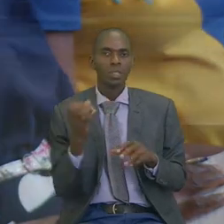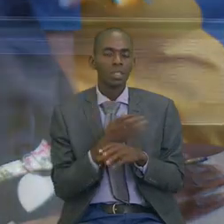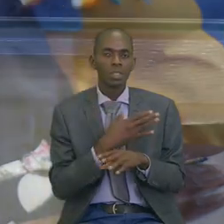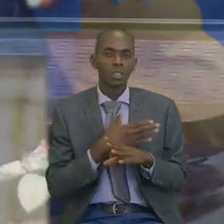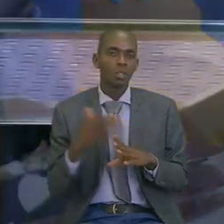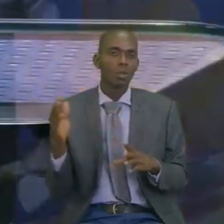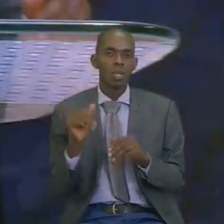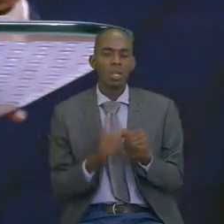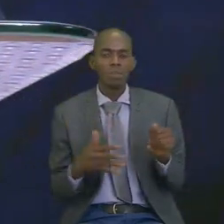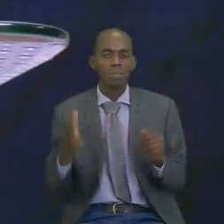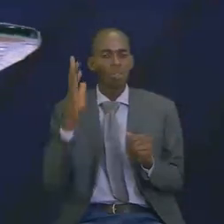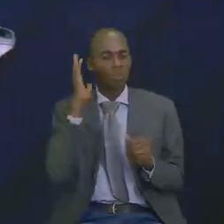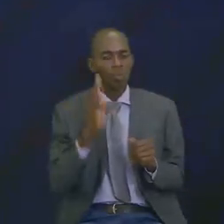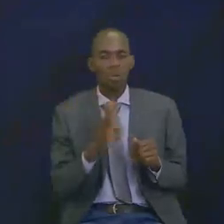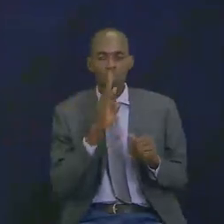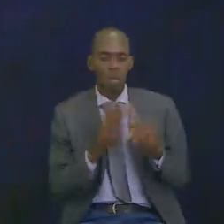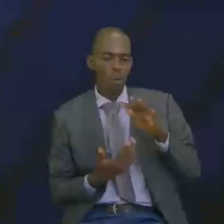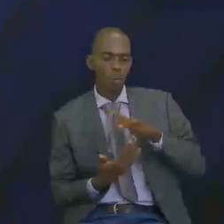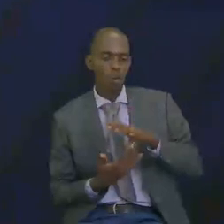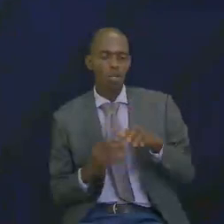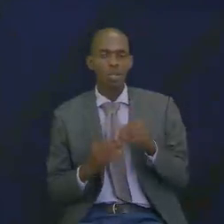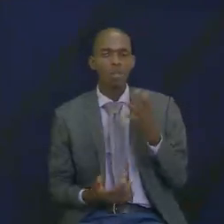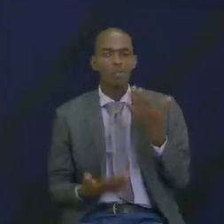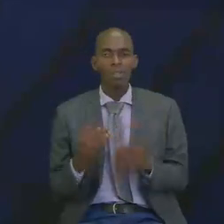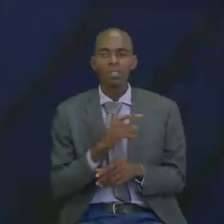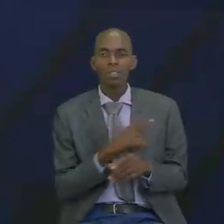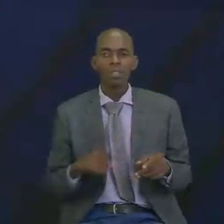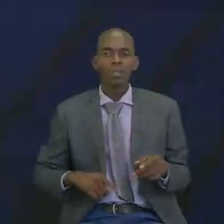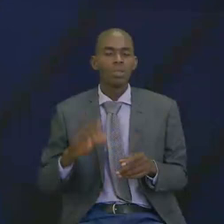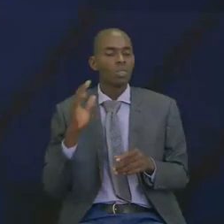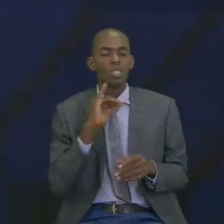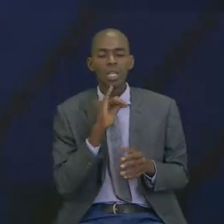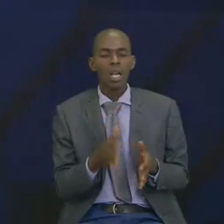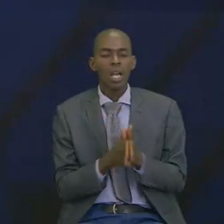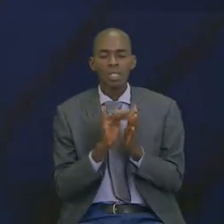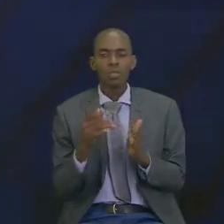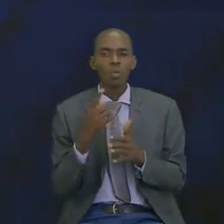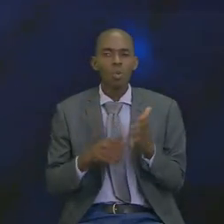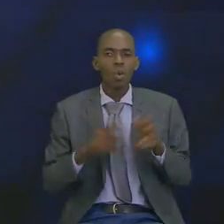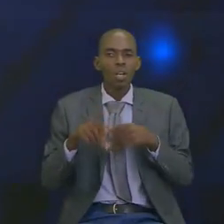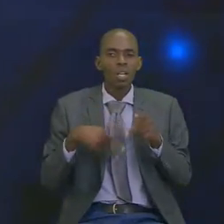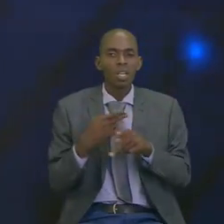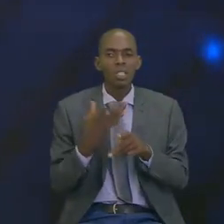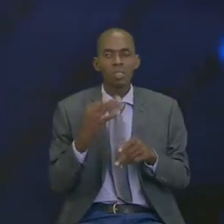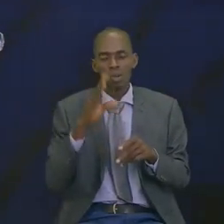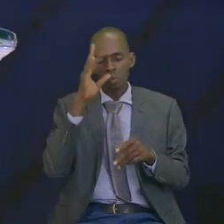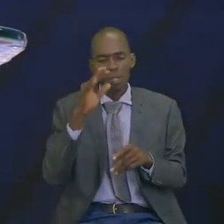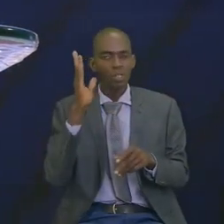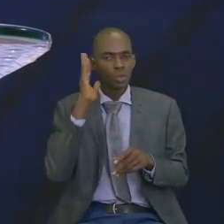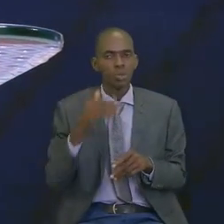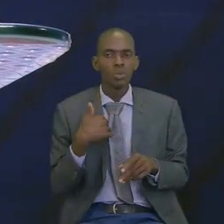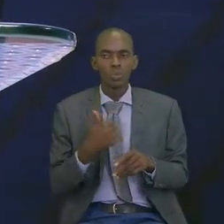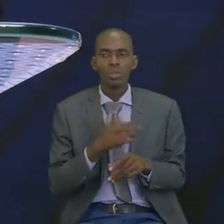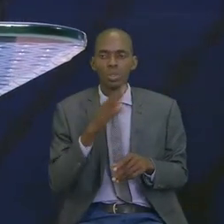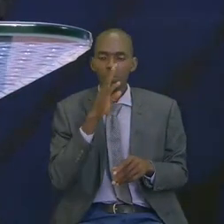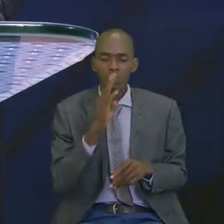be burnt in fire. And the Lord is asking us, what manner of man should we be when all these things shall happen? Instead